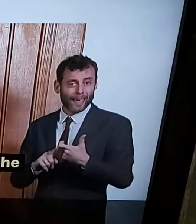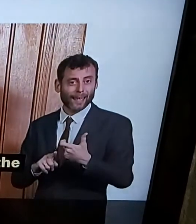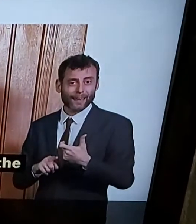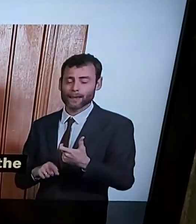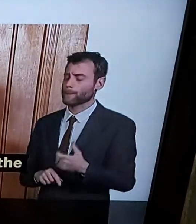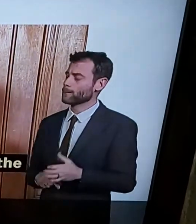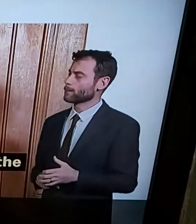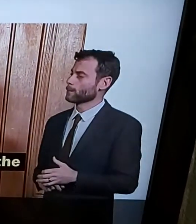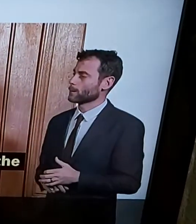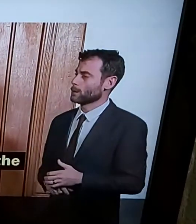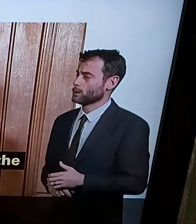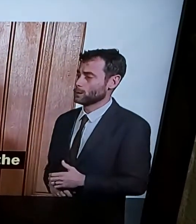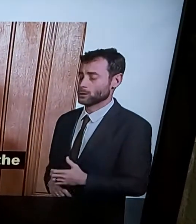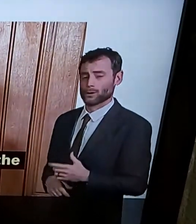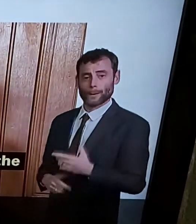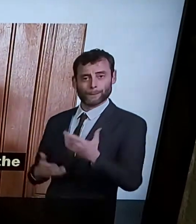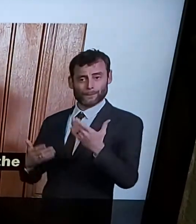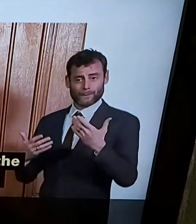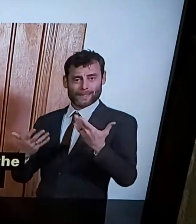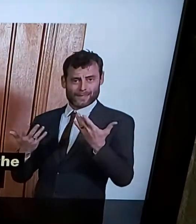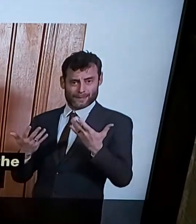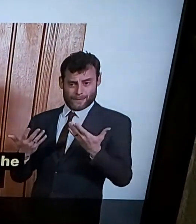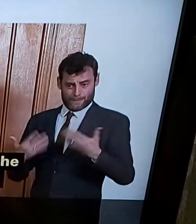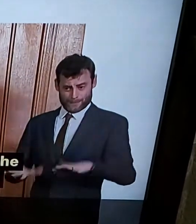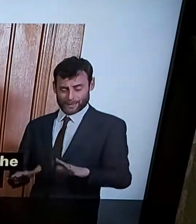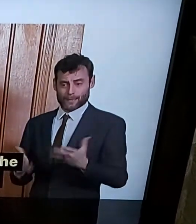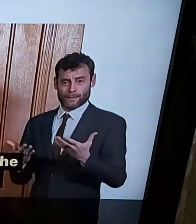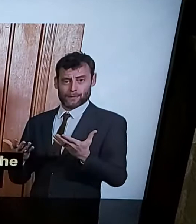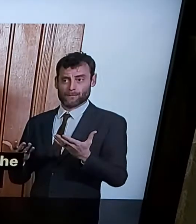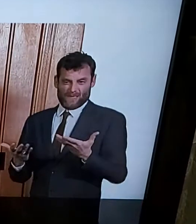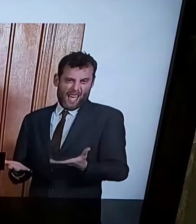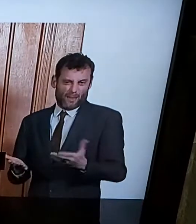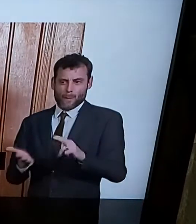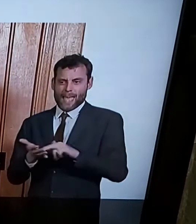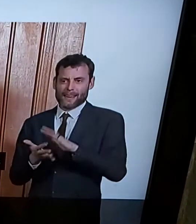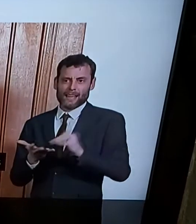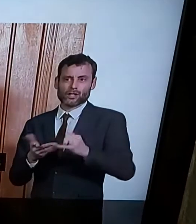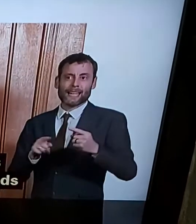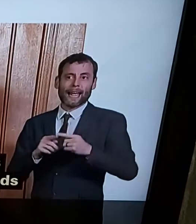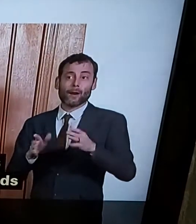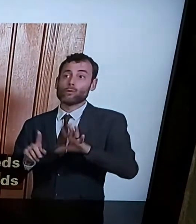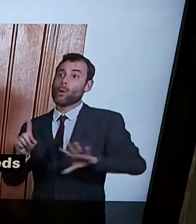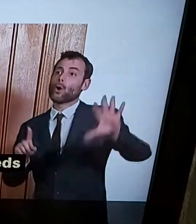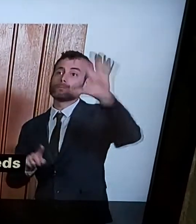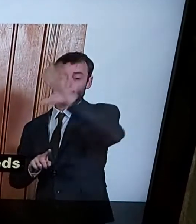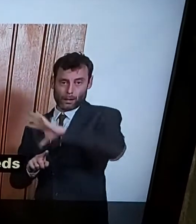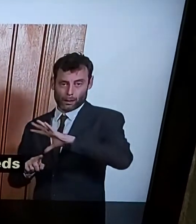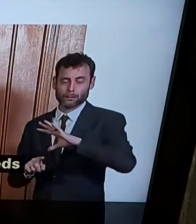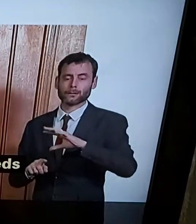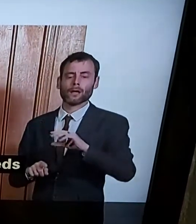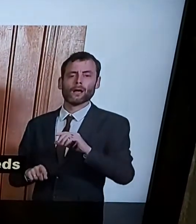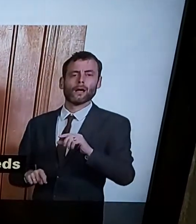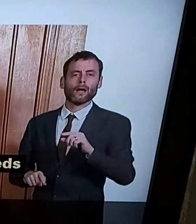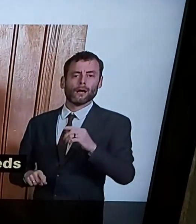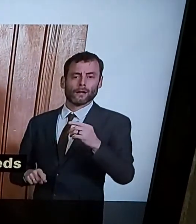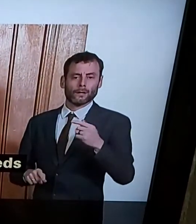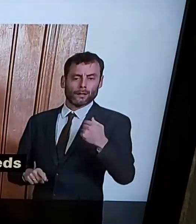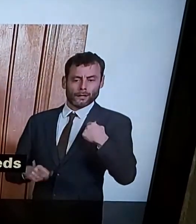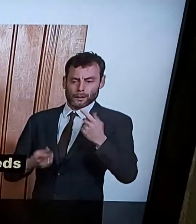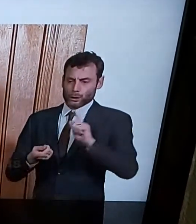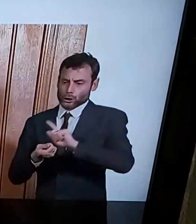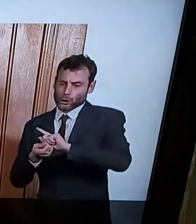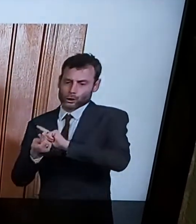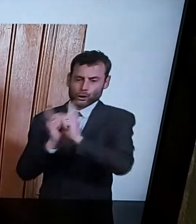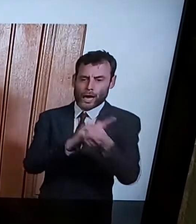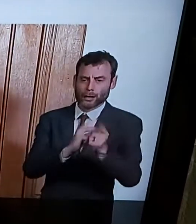freeing up the 33,000 hospital beds across our current English NHS hospitals, we are also taking these unprecedented steps